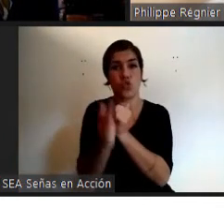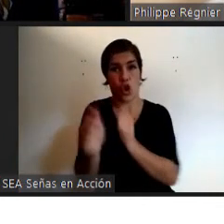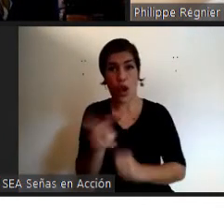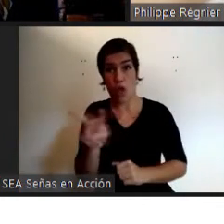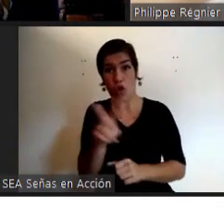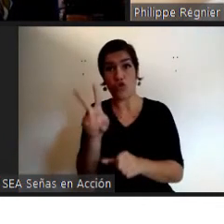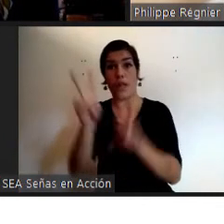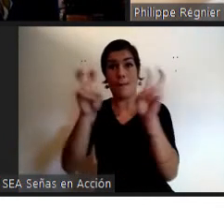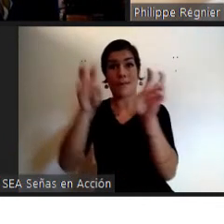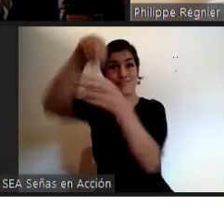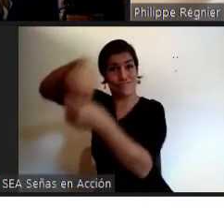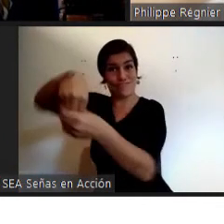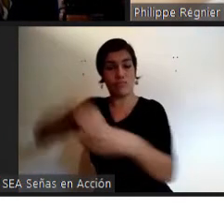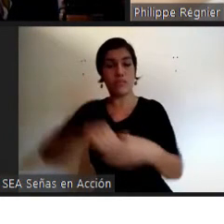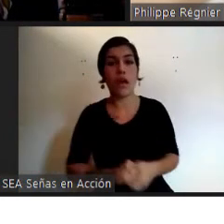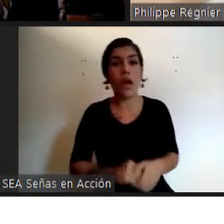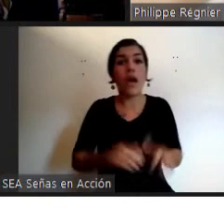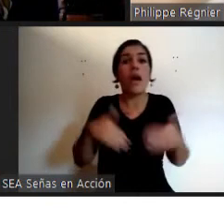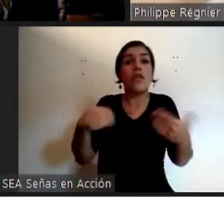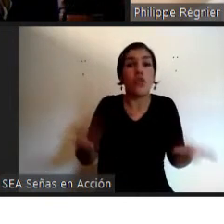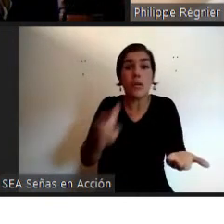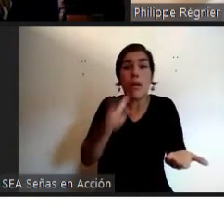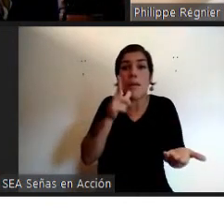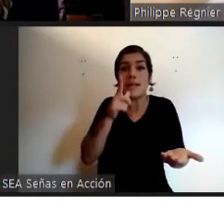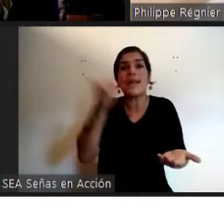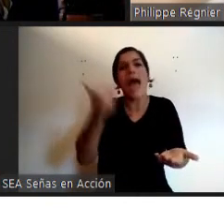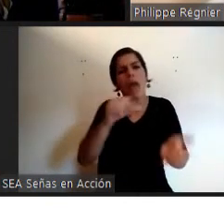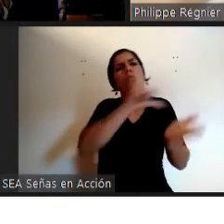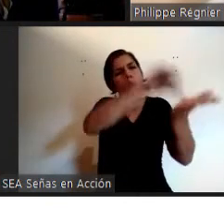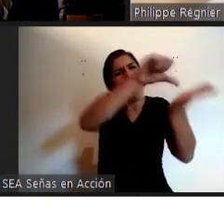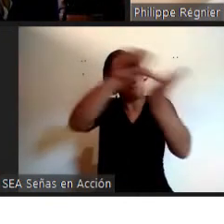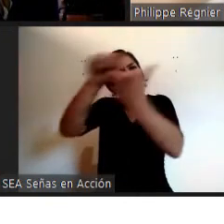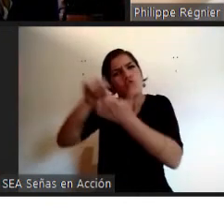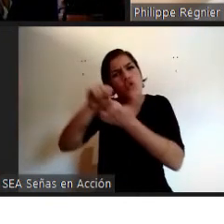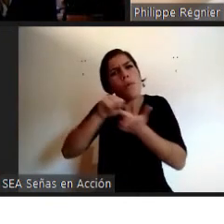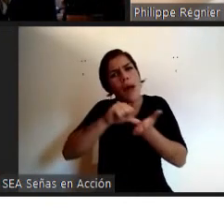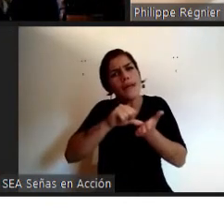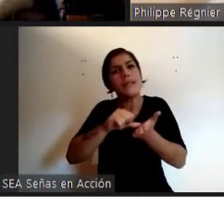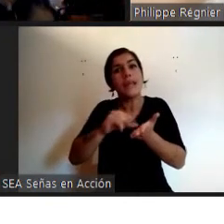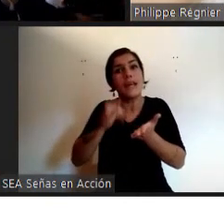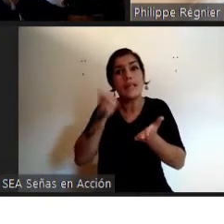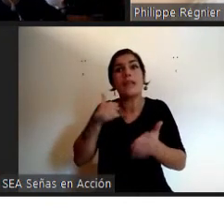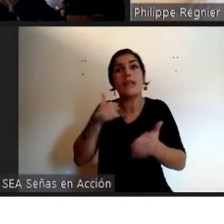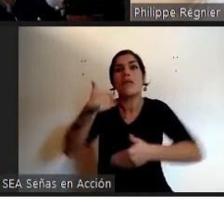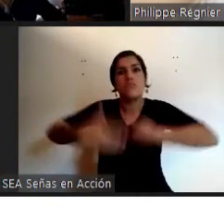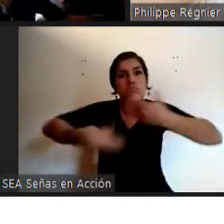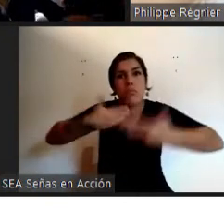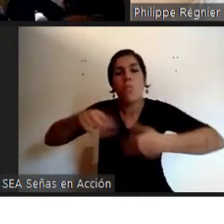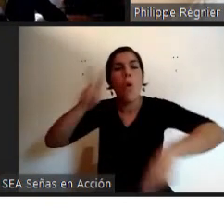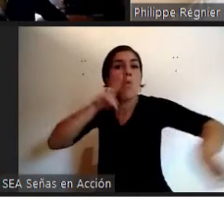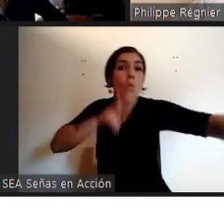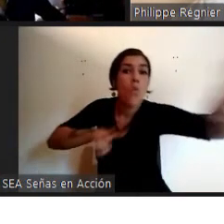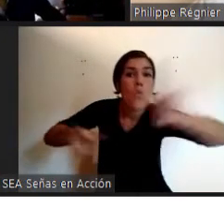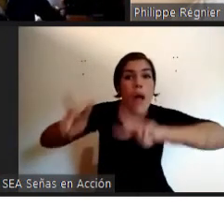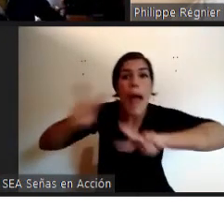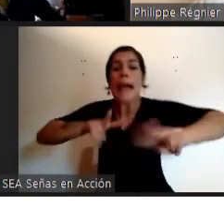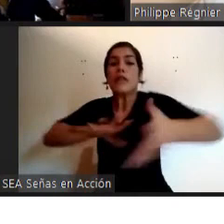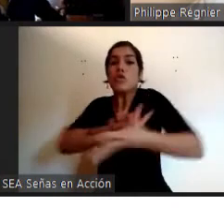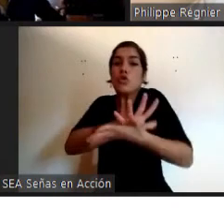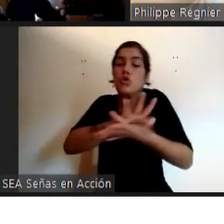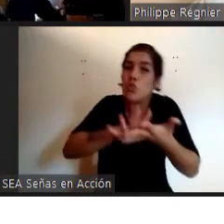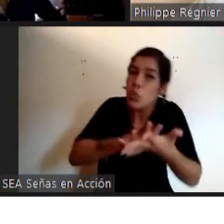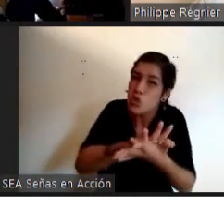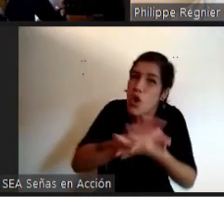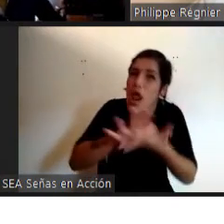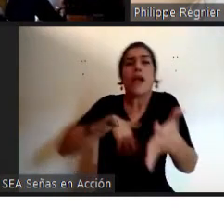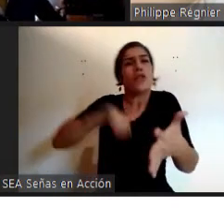many countries. They are coming out to be recovered or contained or supported,